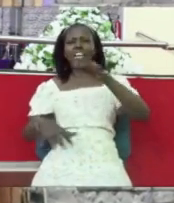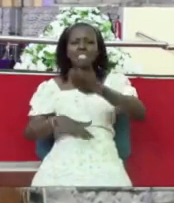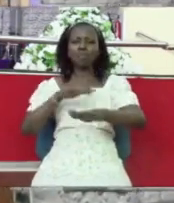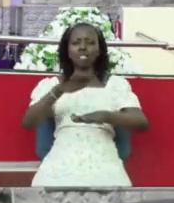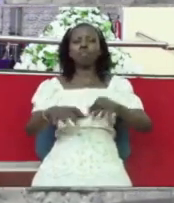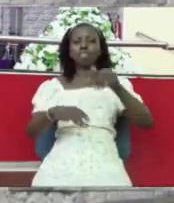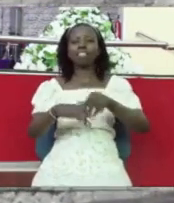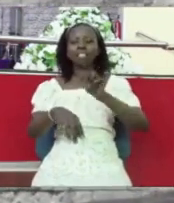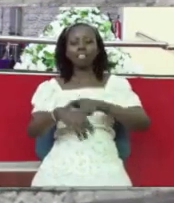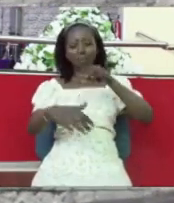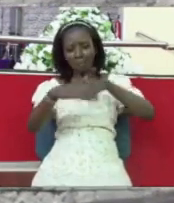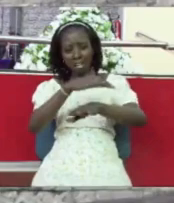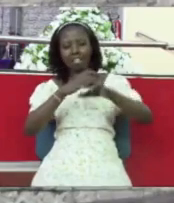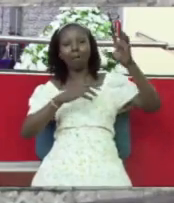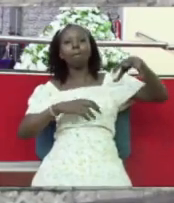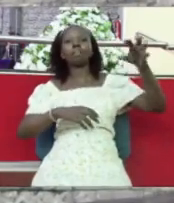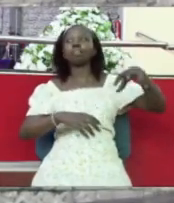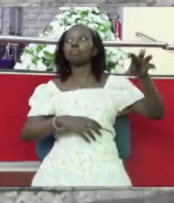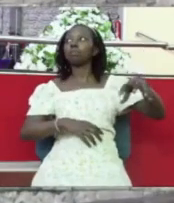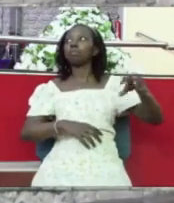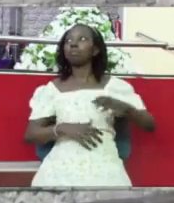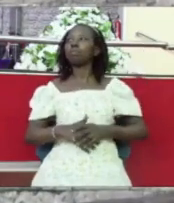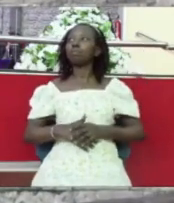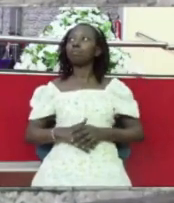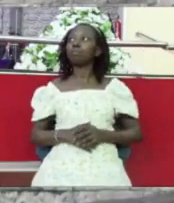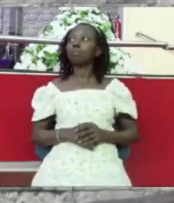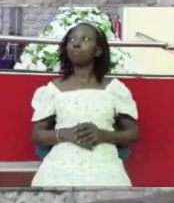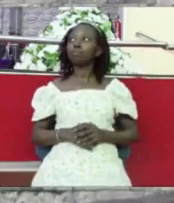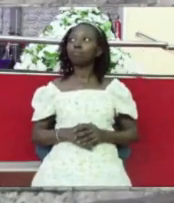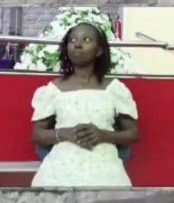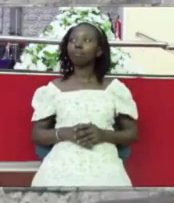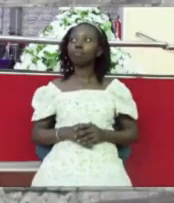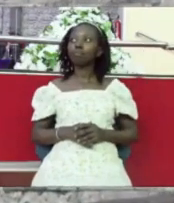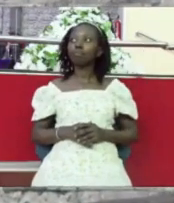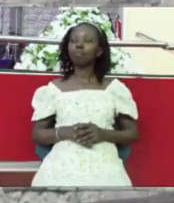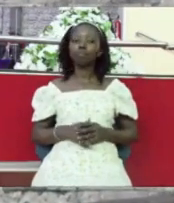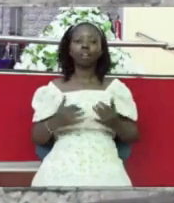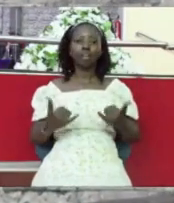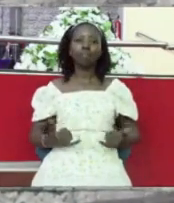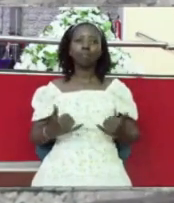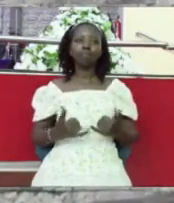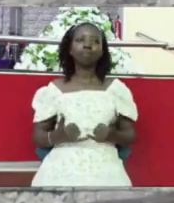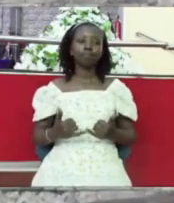Watu wangeanza kungangana na kukanyangana, wakiweza kupigania kuingia kwenye basi. Now, preferring